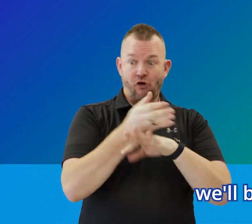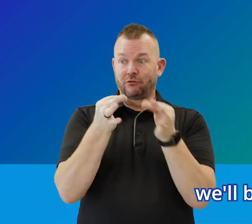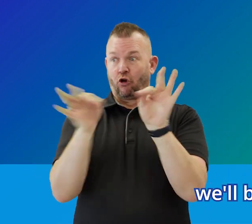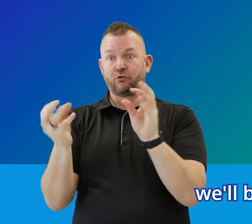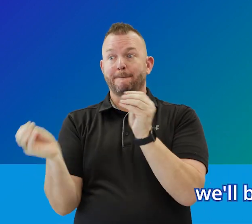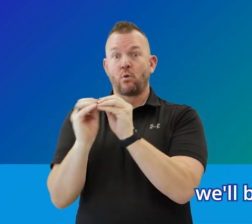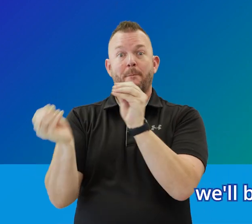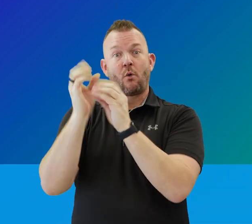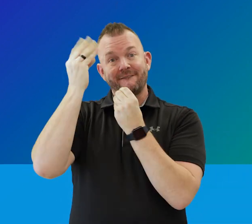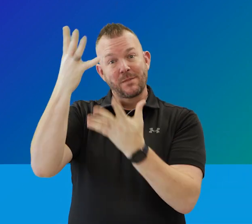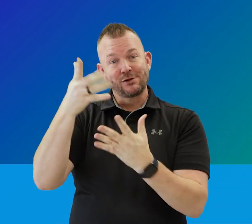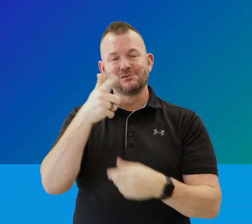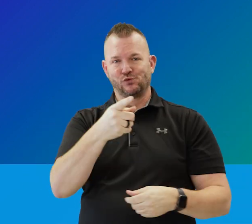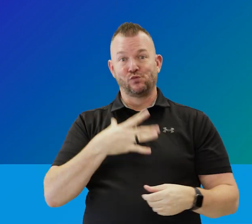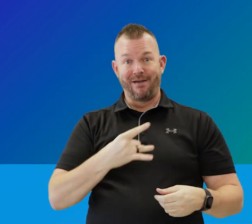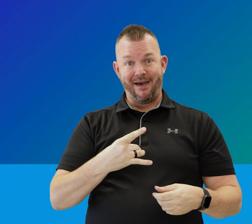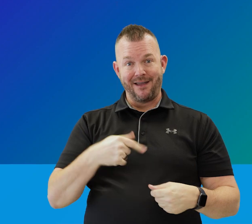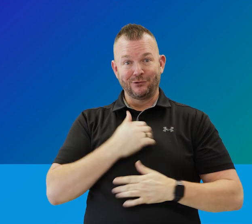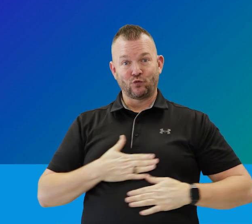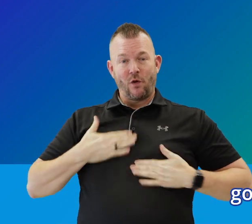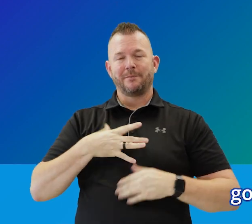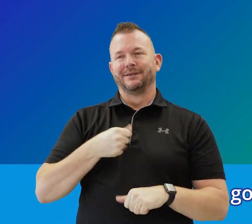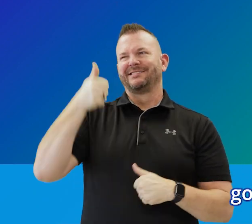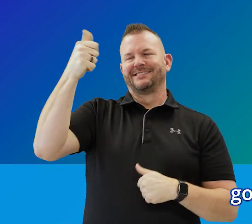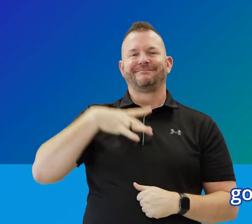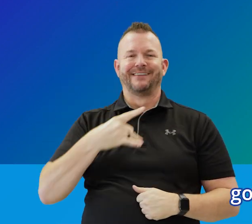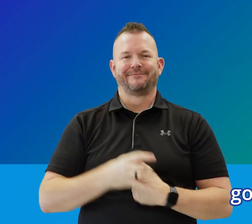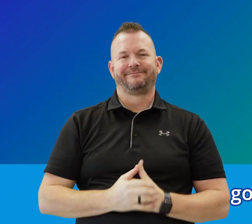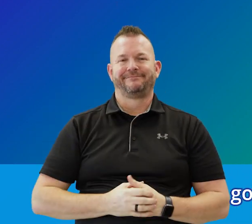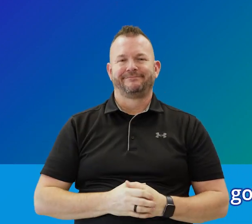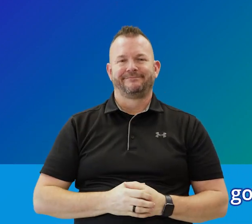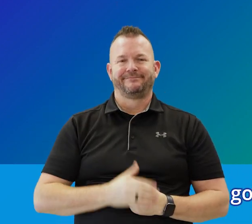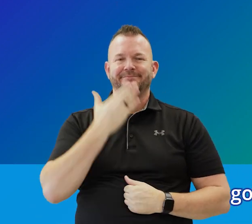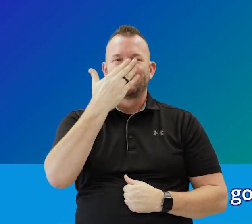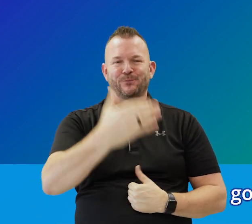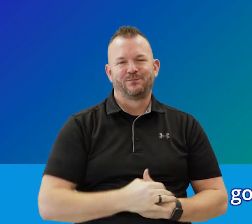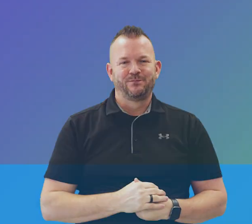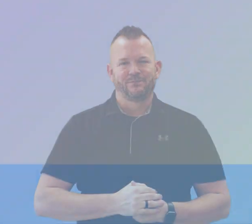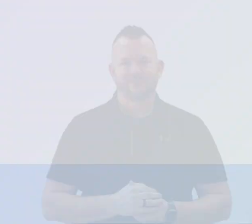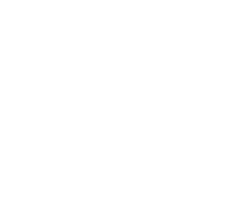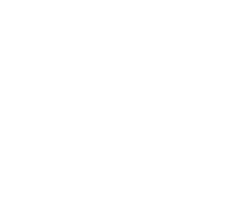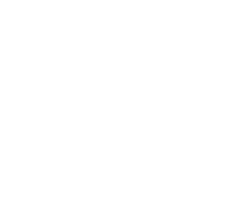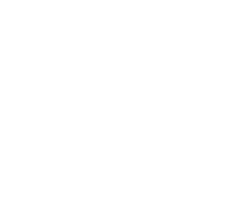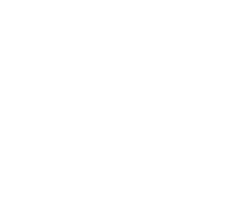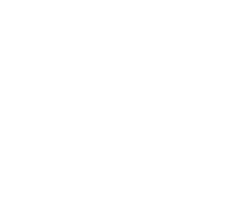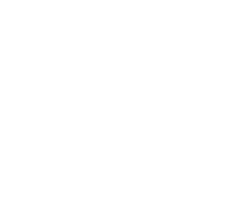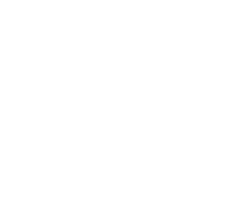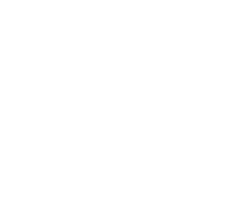lot more information. And if this was useful to you, go ahead and hit like. Thank you.